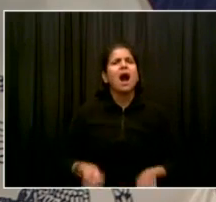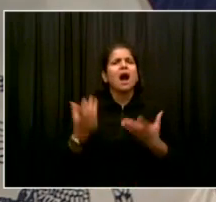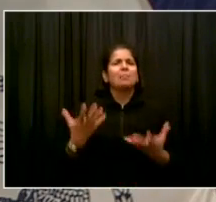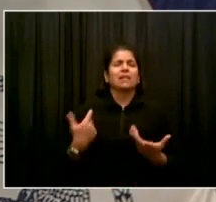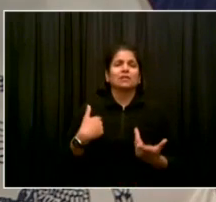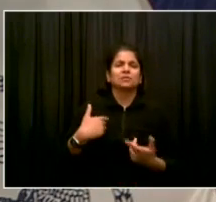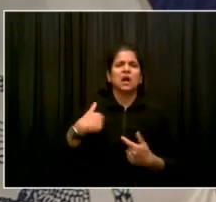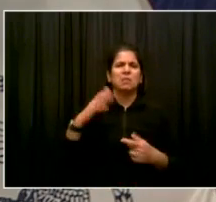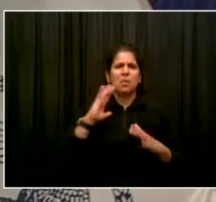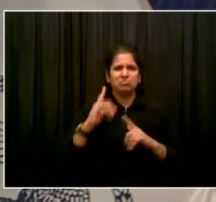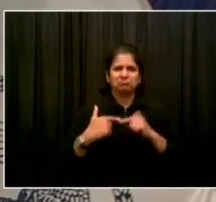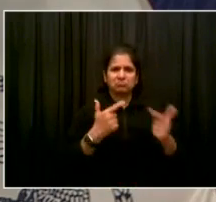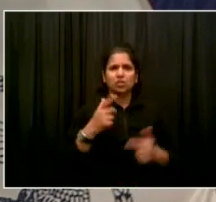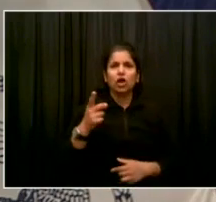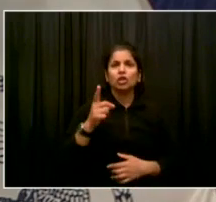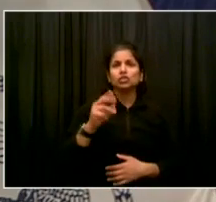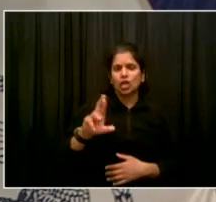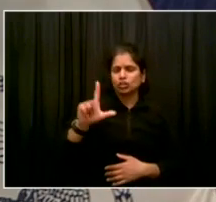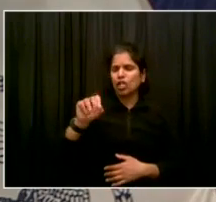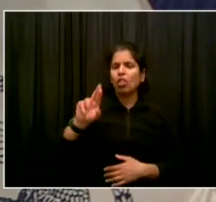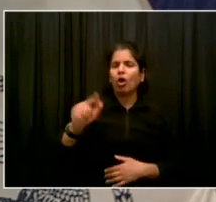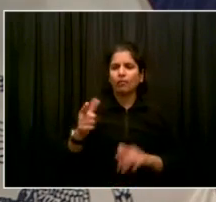got?